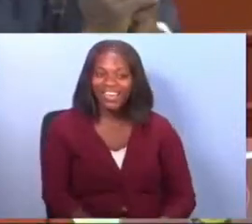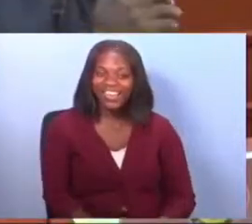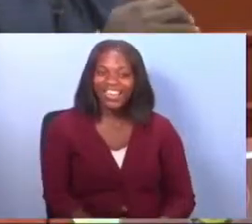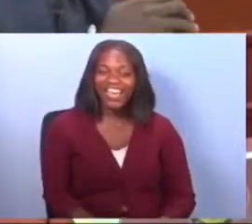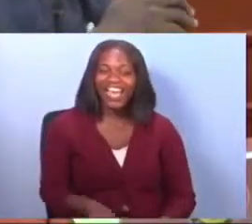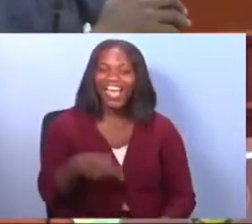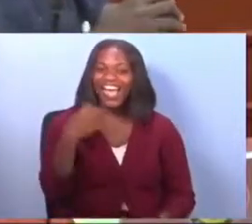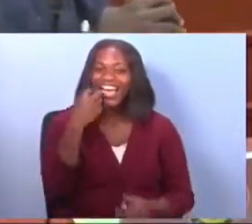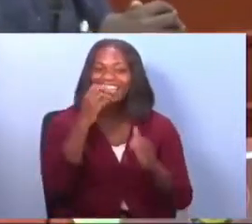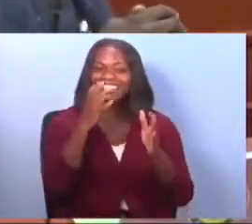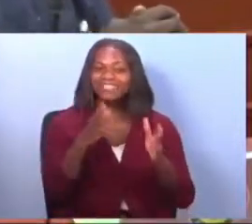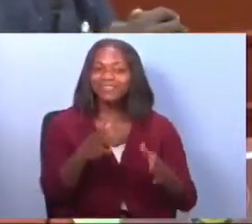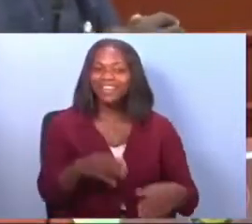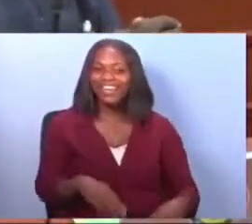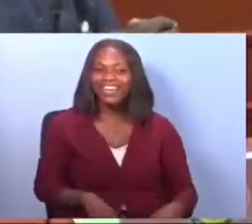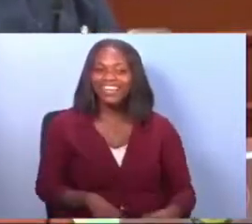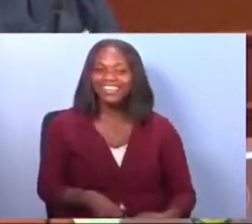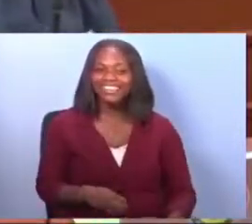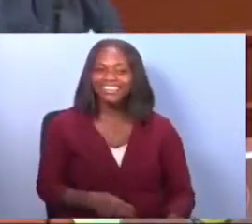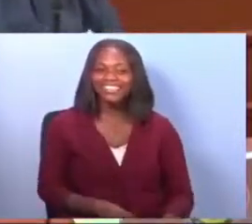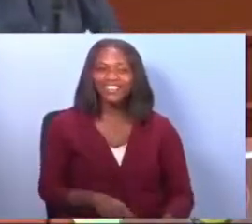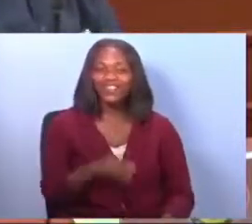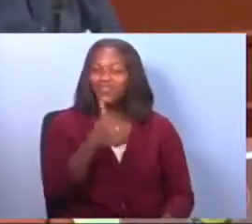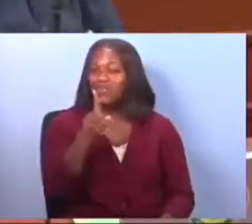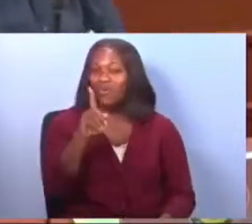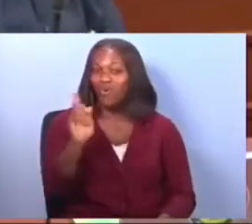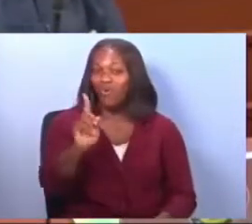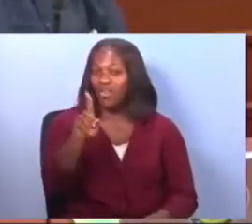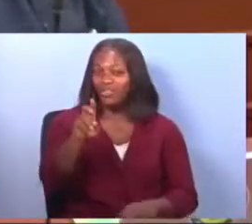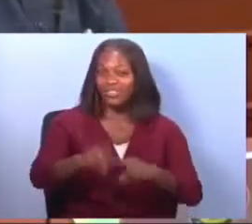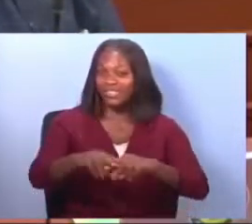Mr. Speaker, where you are, you cannot join the debate.